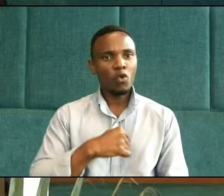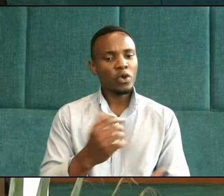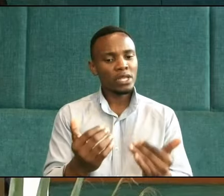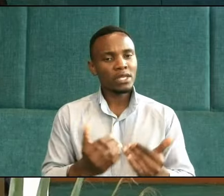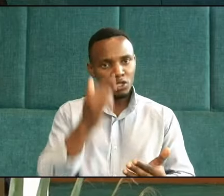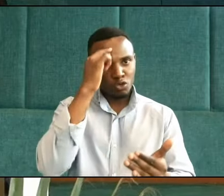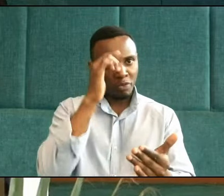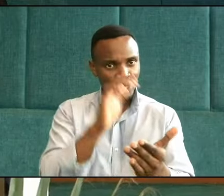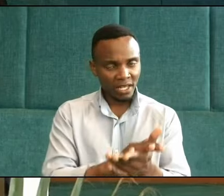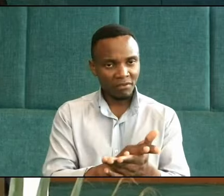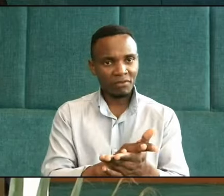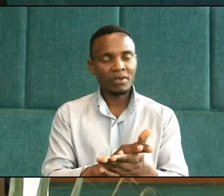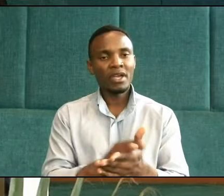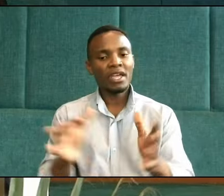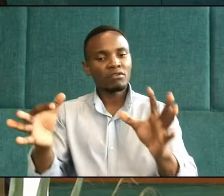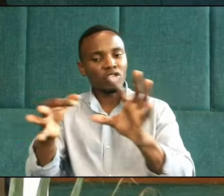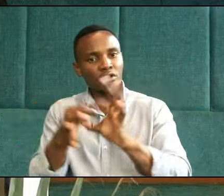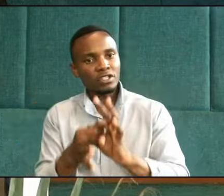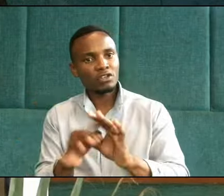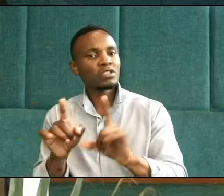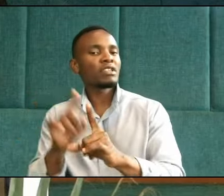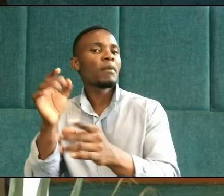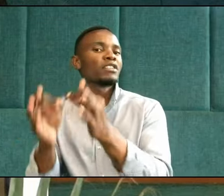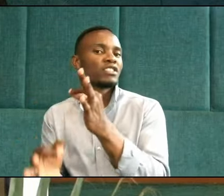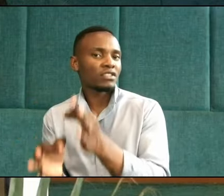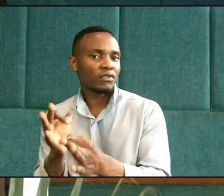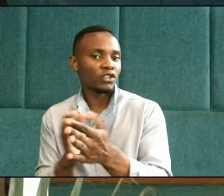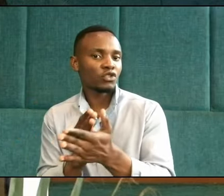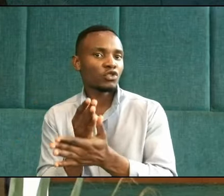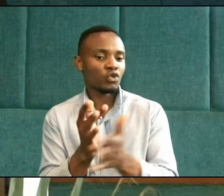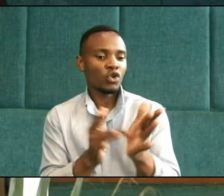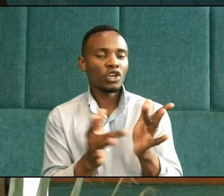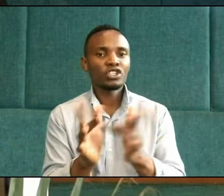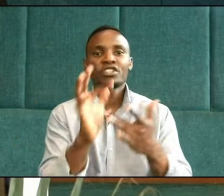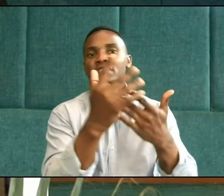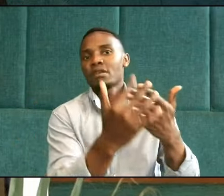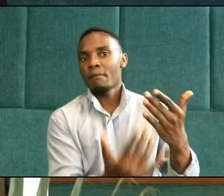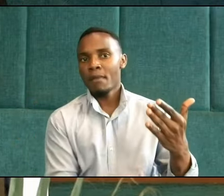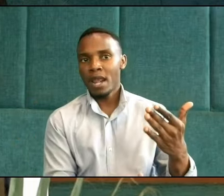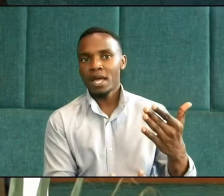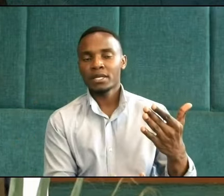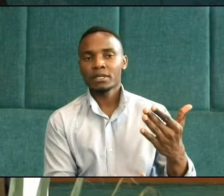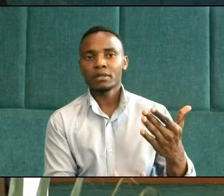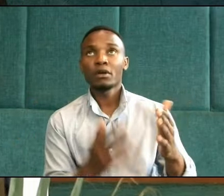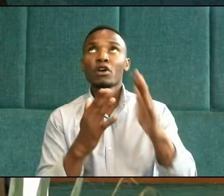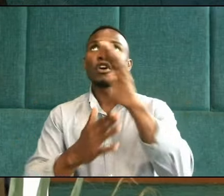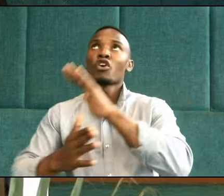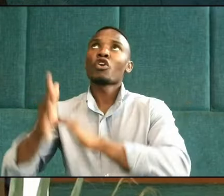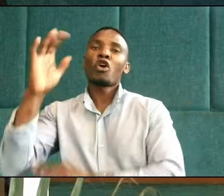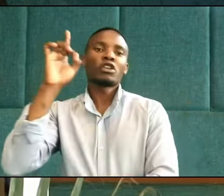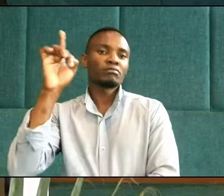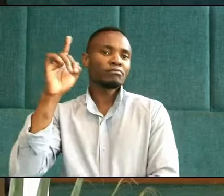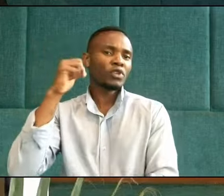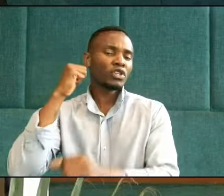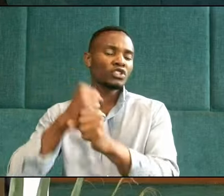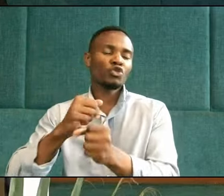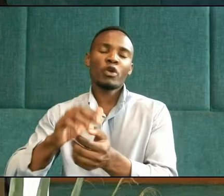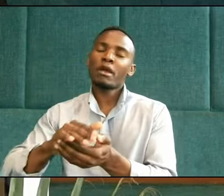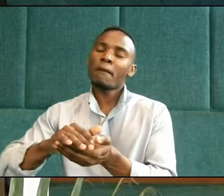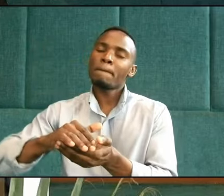in reconciliation and in justification through the blood of Jesus Christ. God is doing